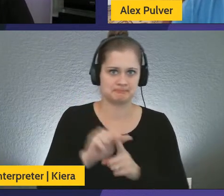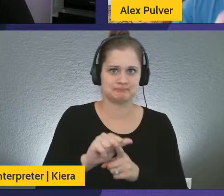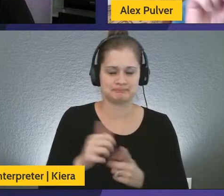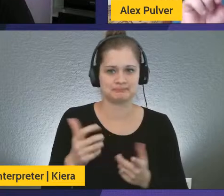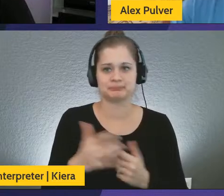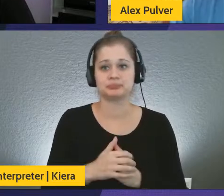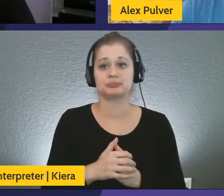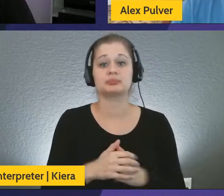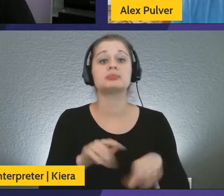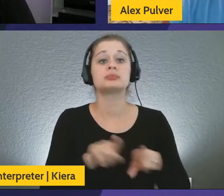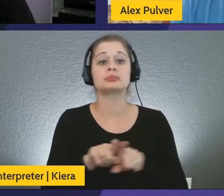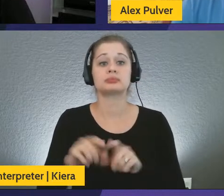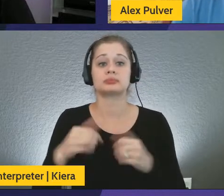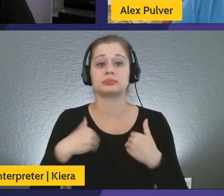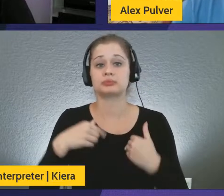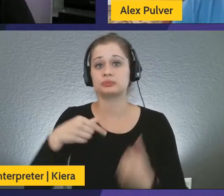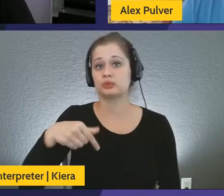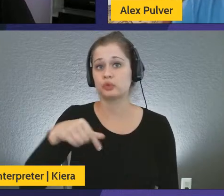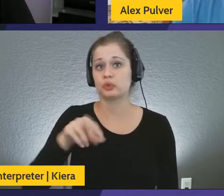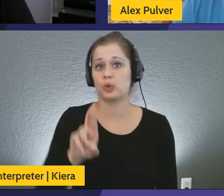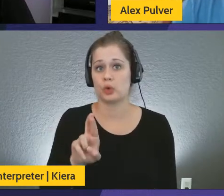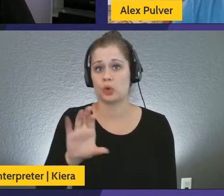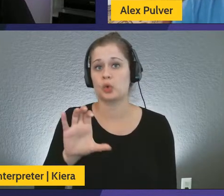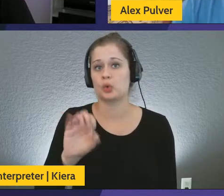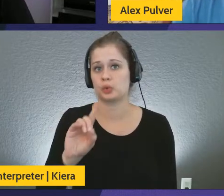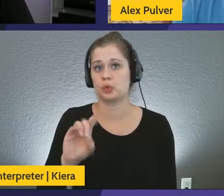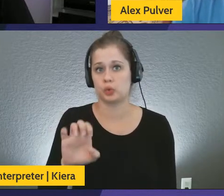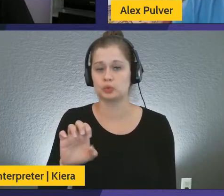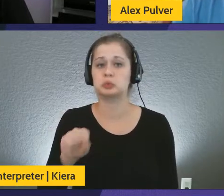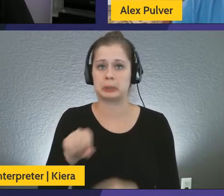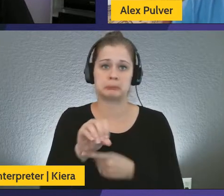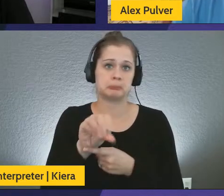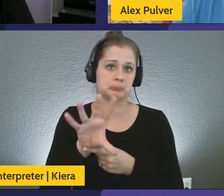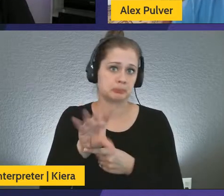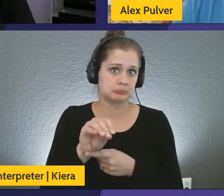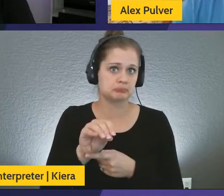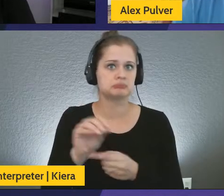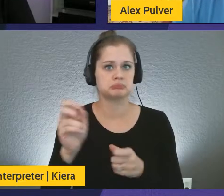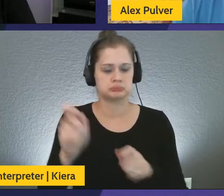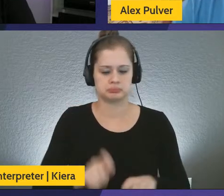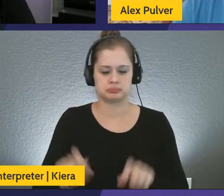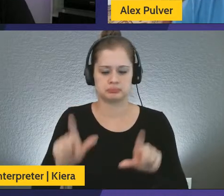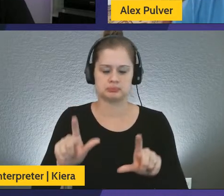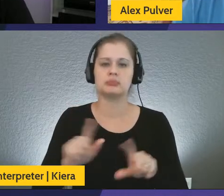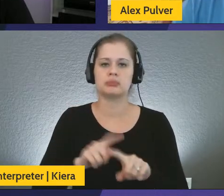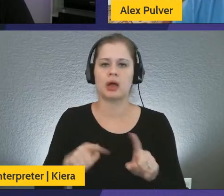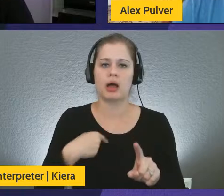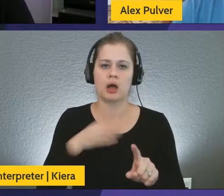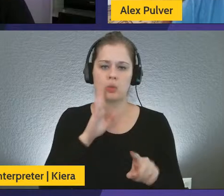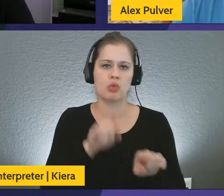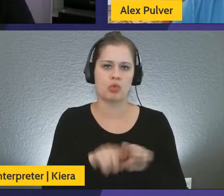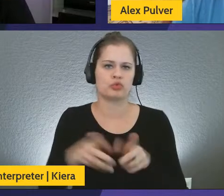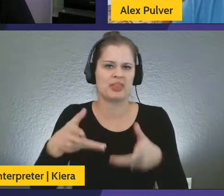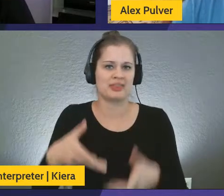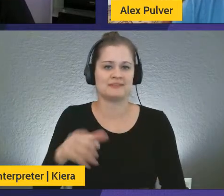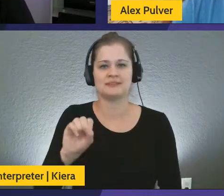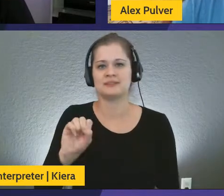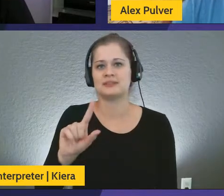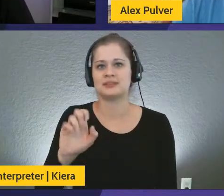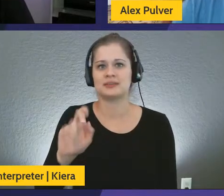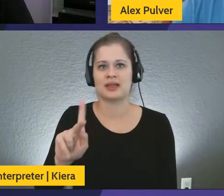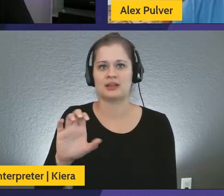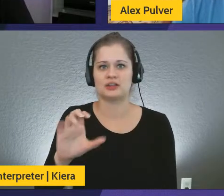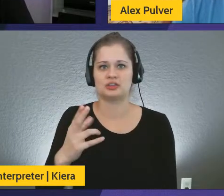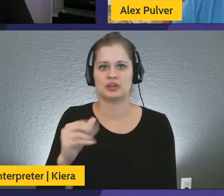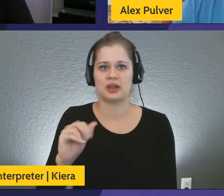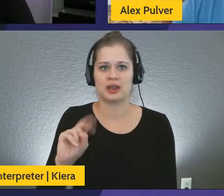Definitely. They also have the QR codes that people can later scan on video, but I also drop them in the Slack channel as well. Yes.